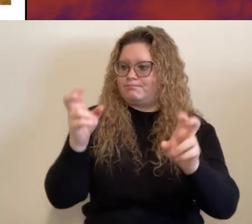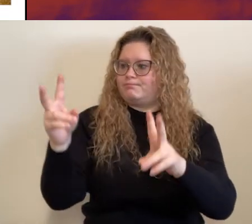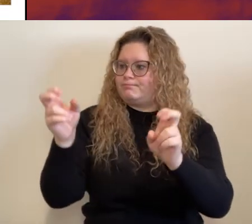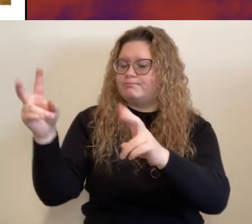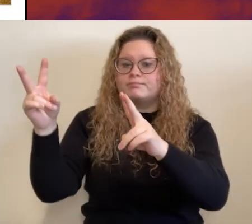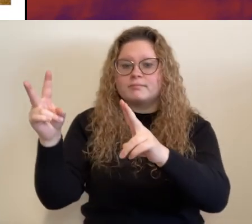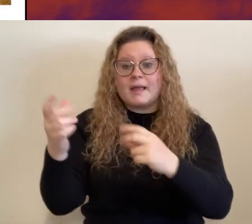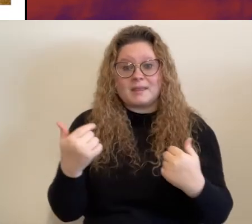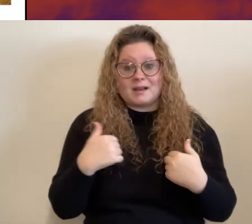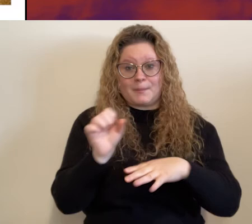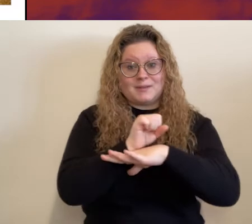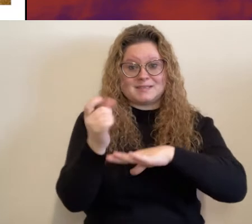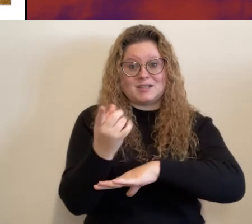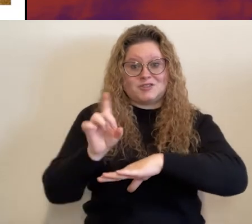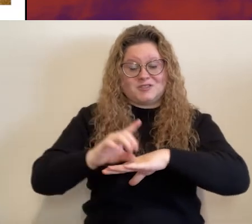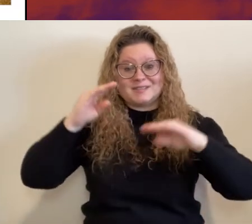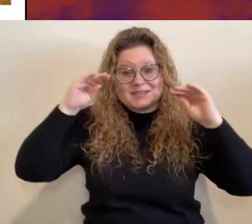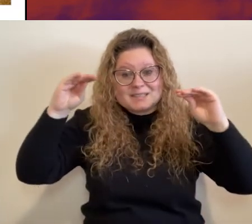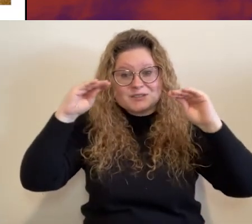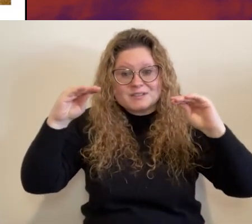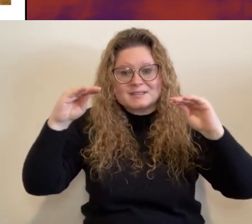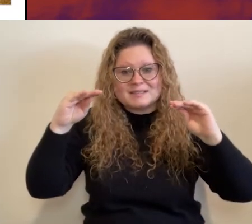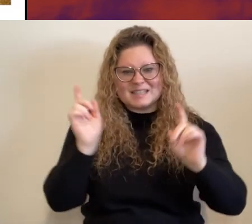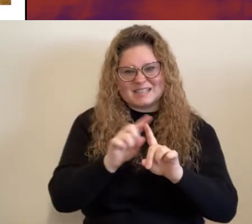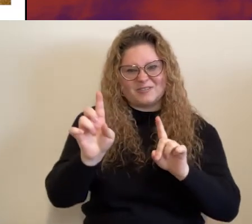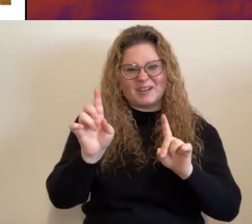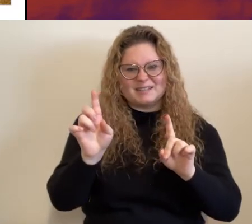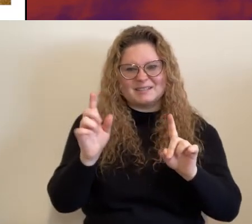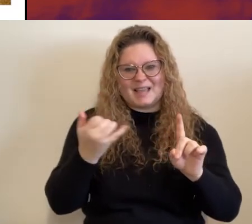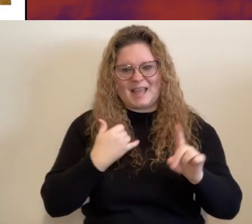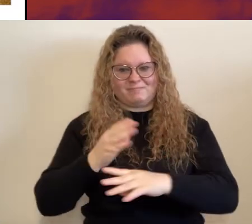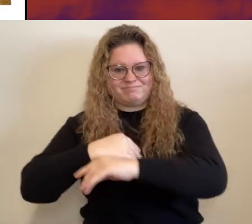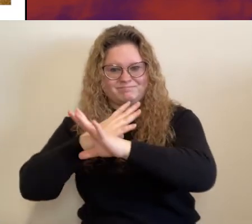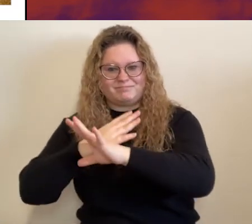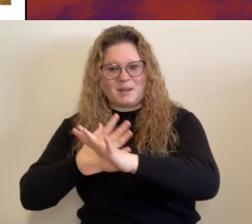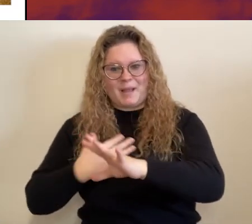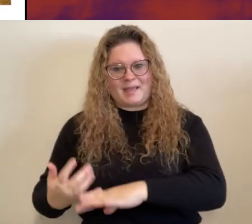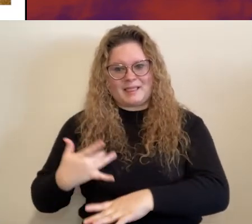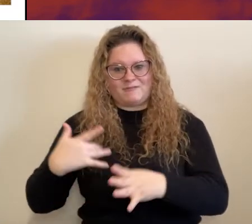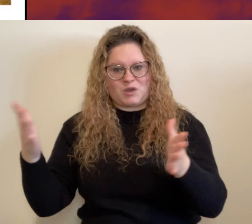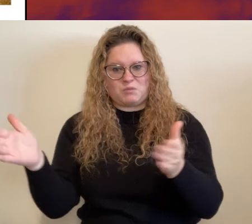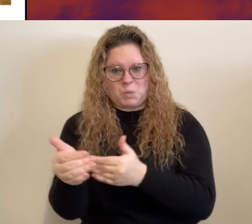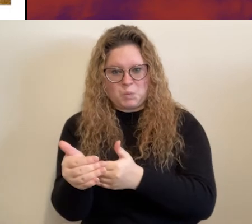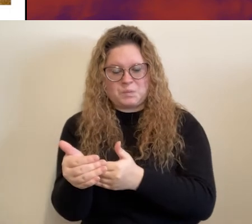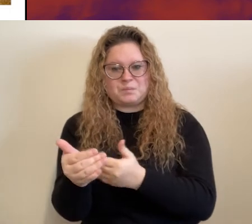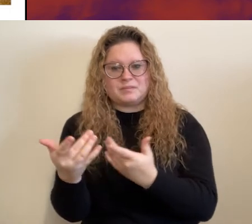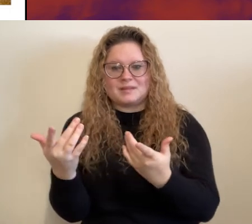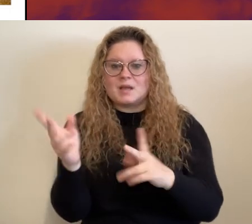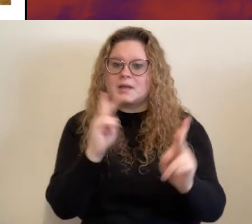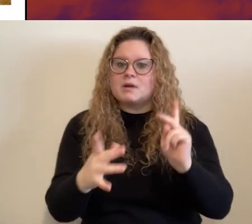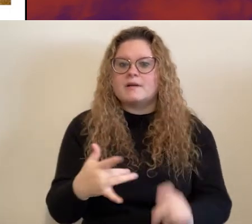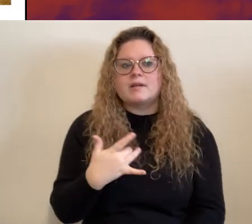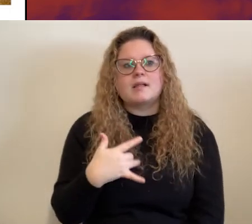stage teaching is a different dynamic than me on Zoom in my living room. It's a different thing. It brings a credibility to